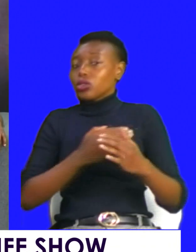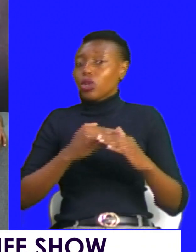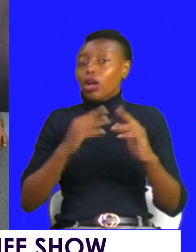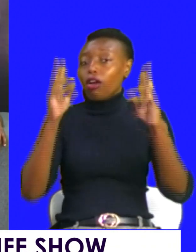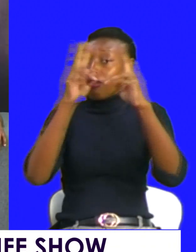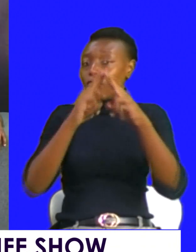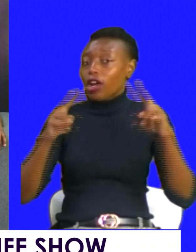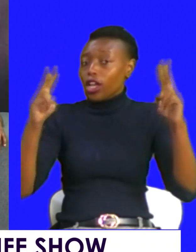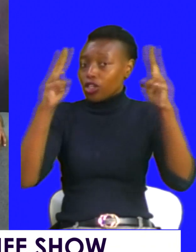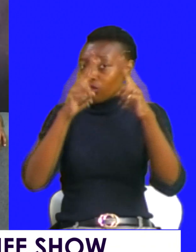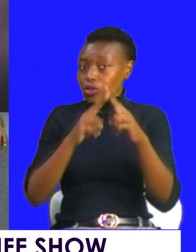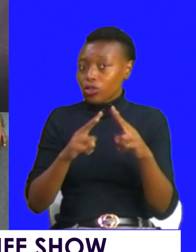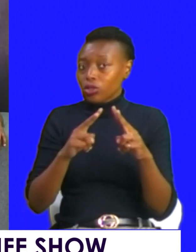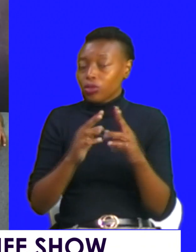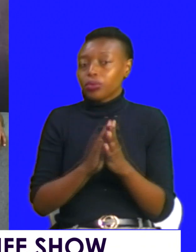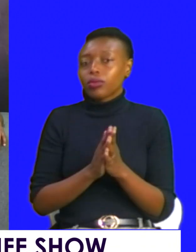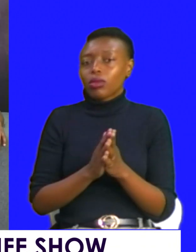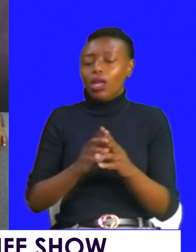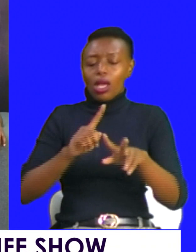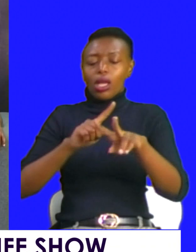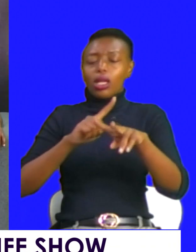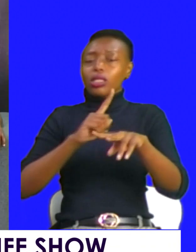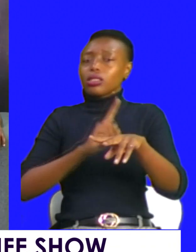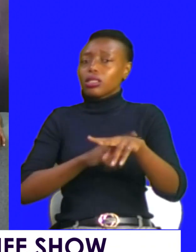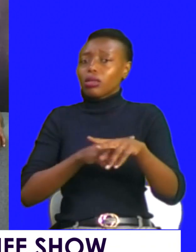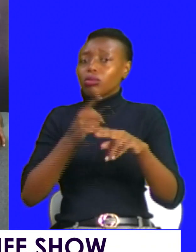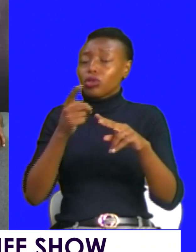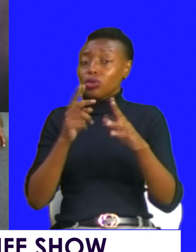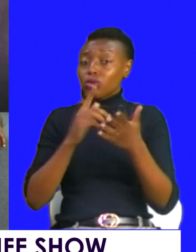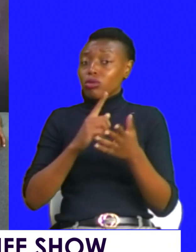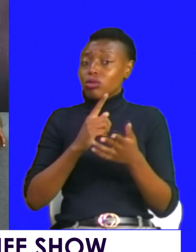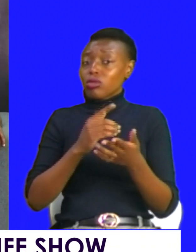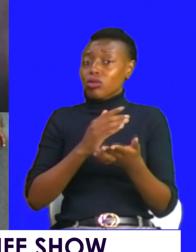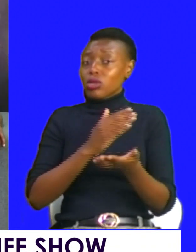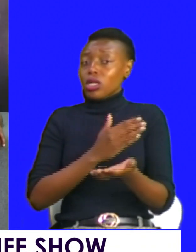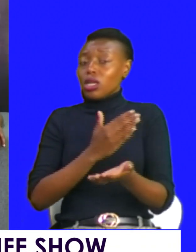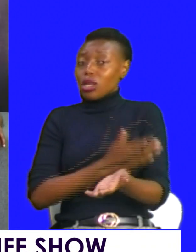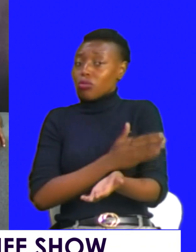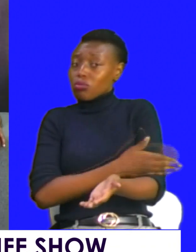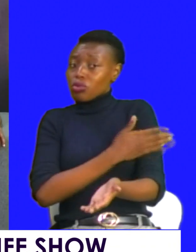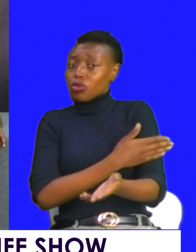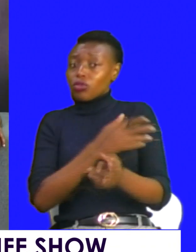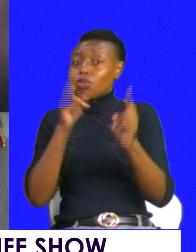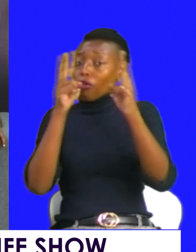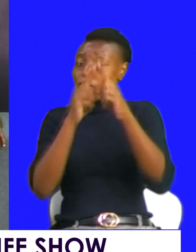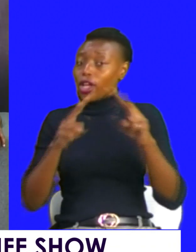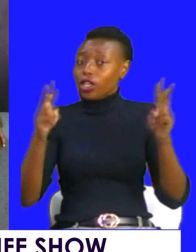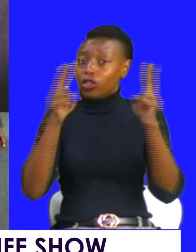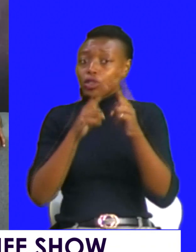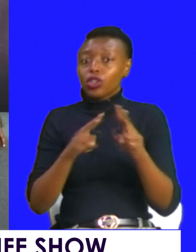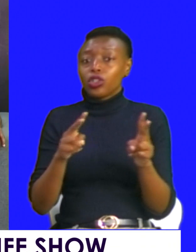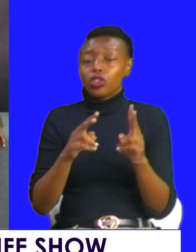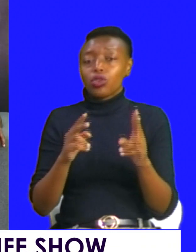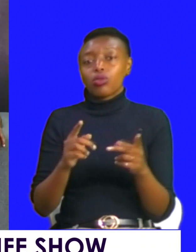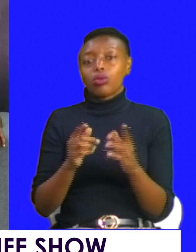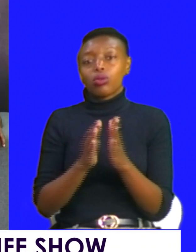you'll be paid more. And so when you increase your income, then Yes. it will compensate for the deductions that are going to be effected from July on